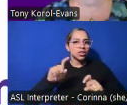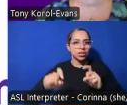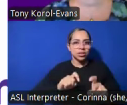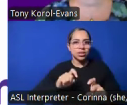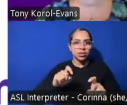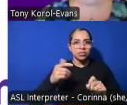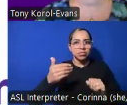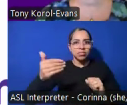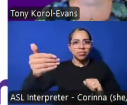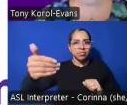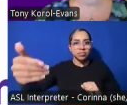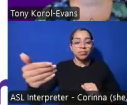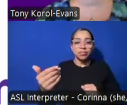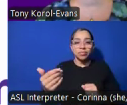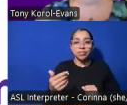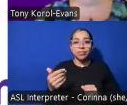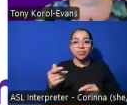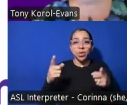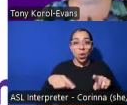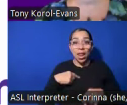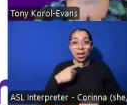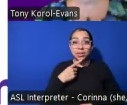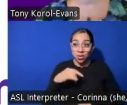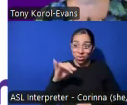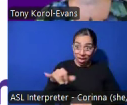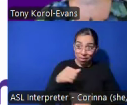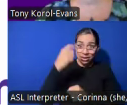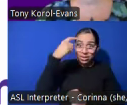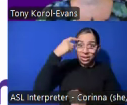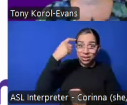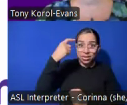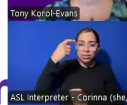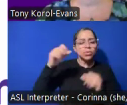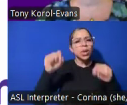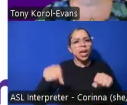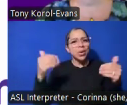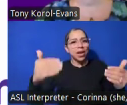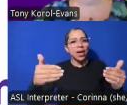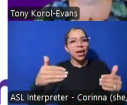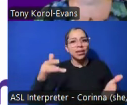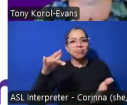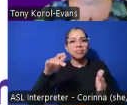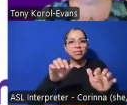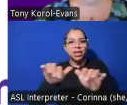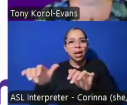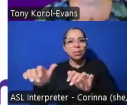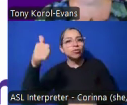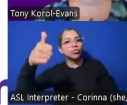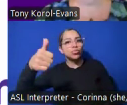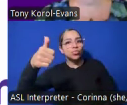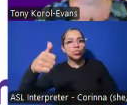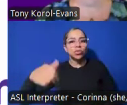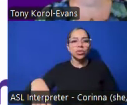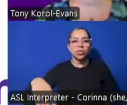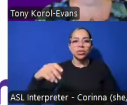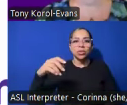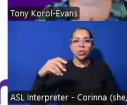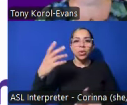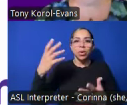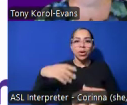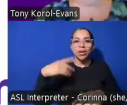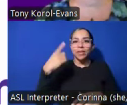have, when I say, like, does that make sense? Go ahead and put a thumbs up in the chat, or some sort of emoji that's like, yeah, I